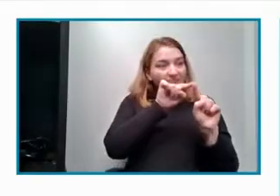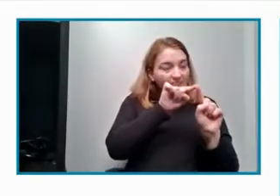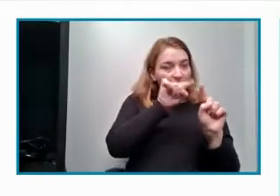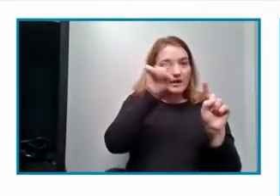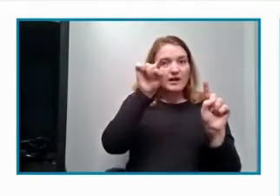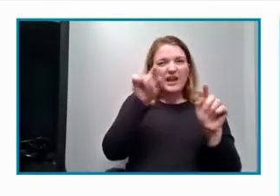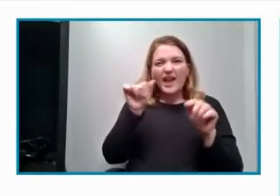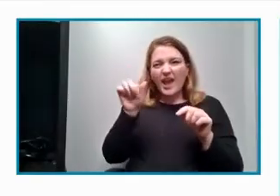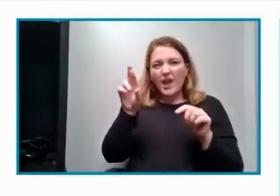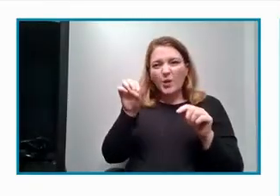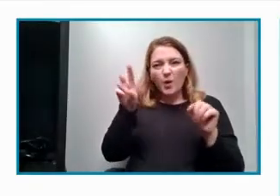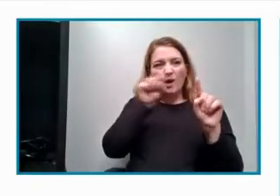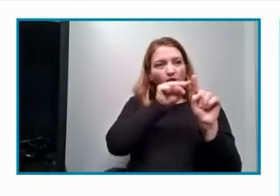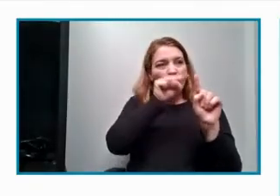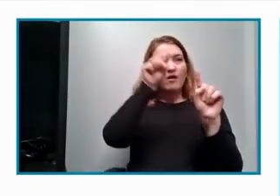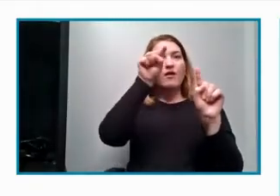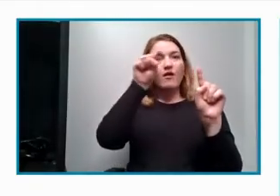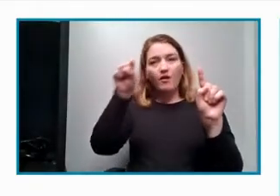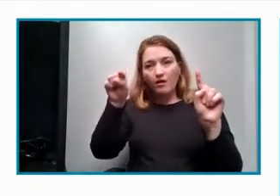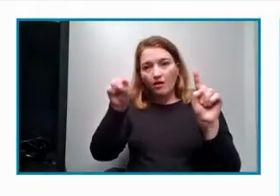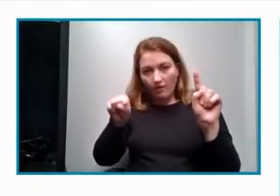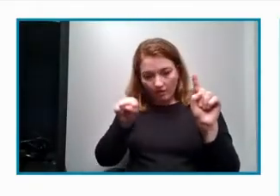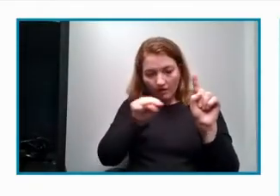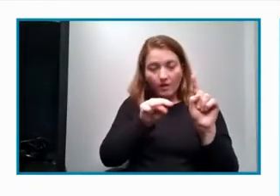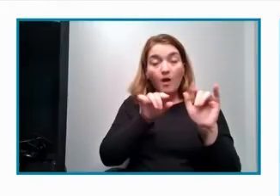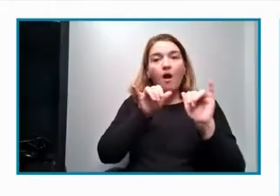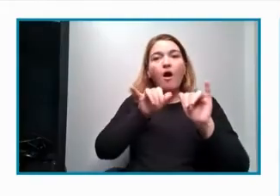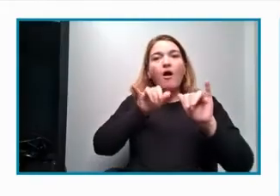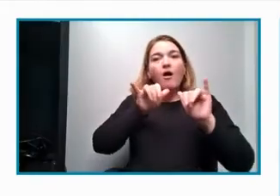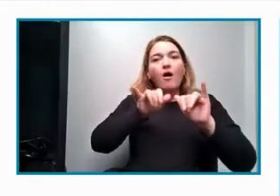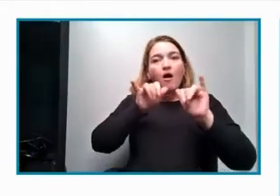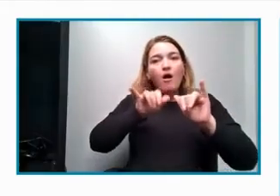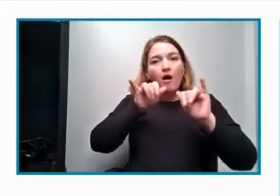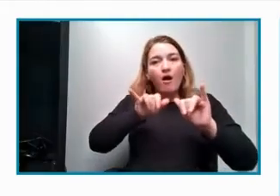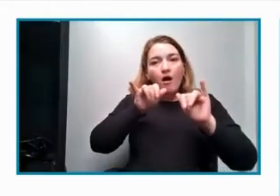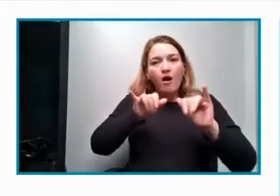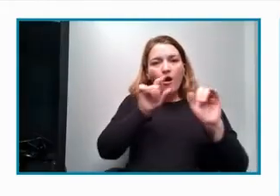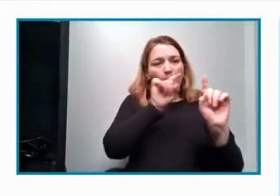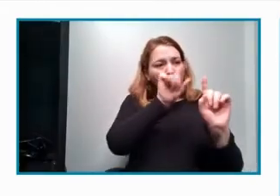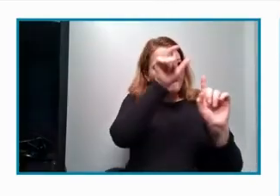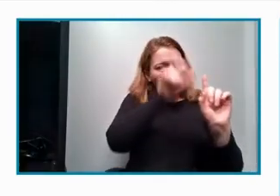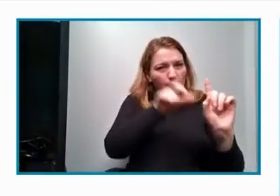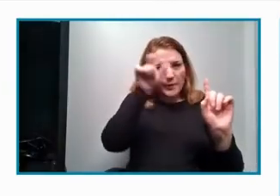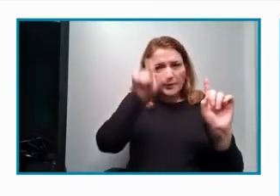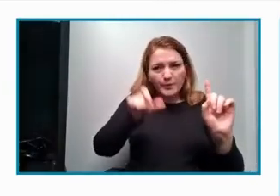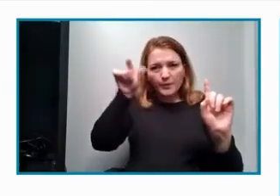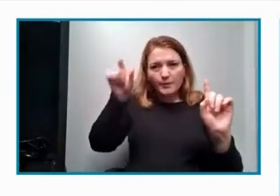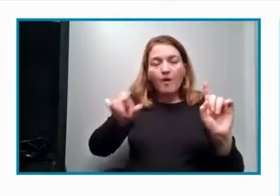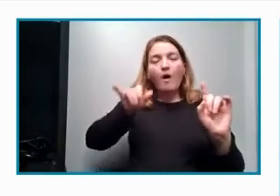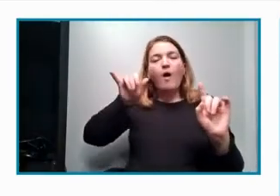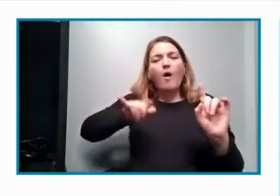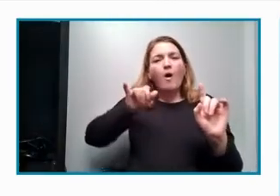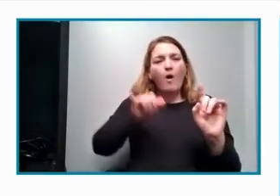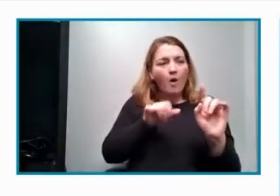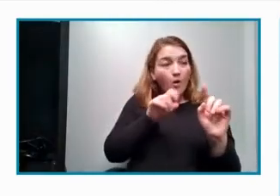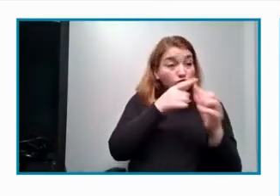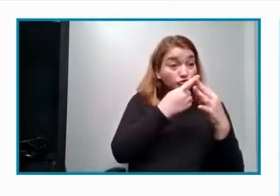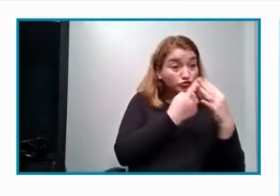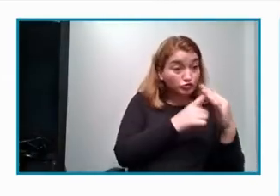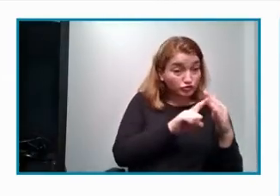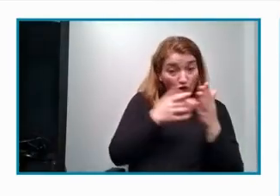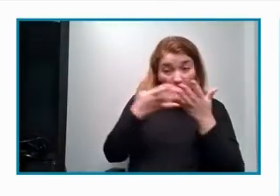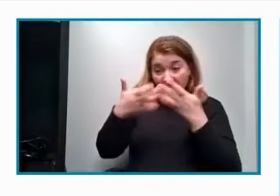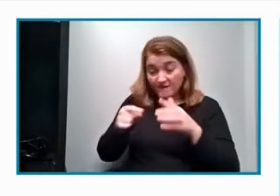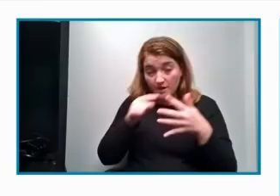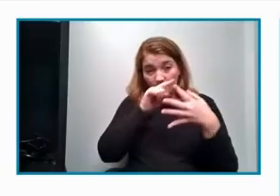That was really, really helpful to me to be able to wrap my head around everything that was going on up here, and as you said, in the head and the